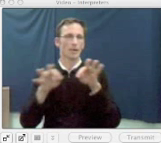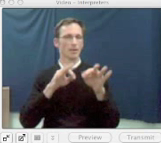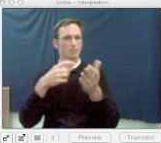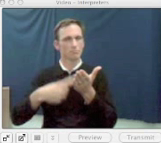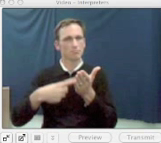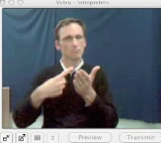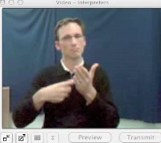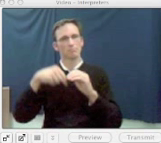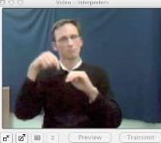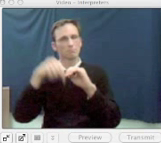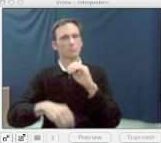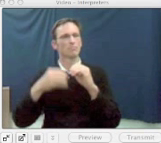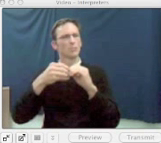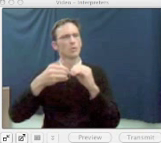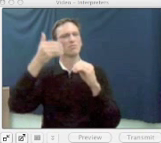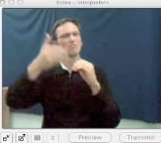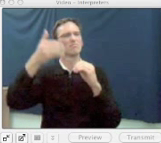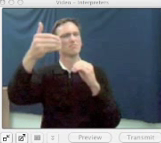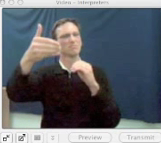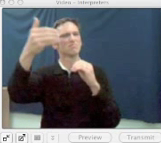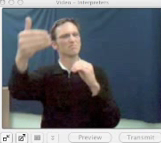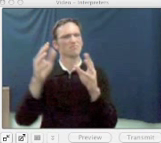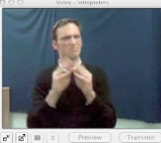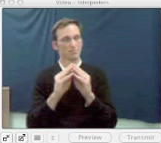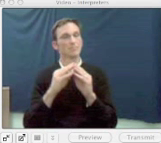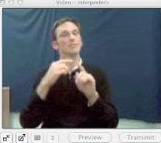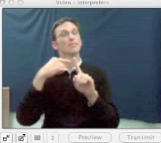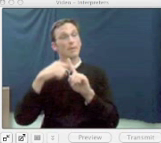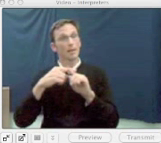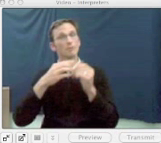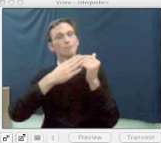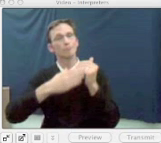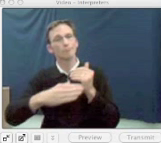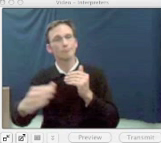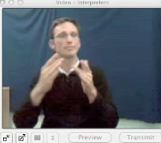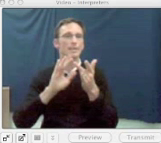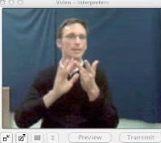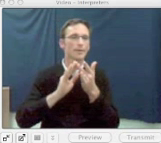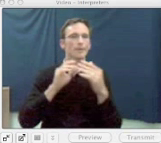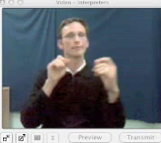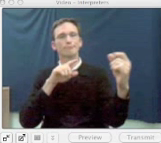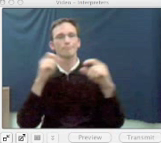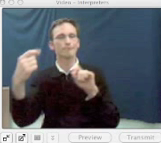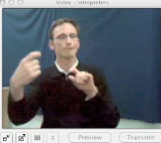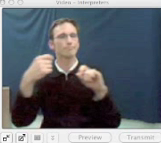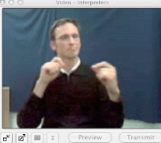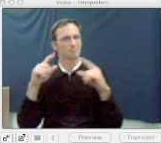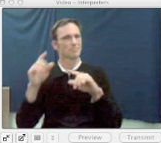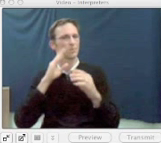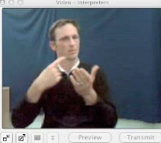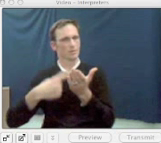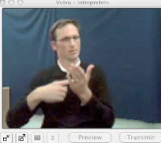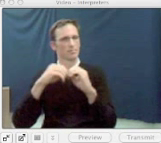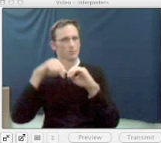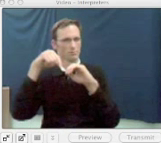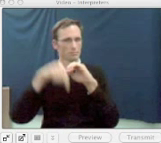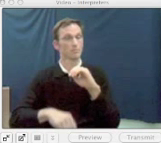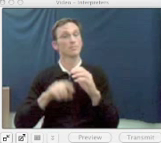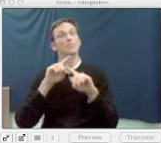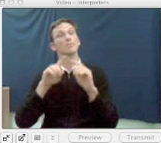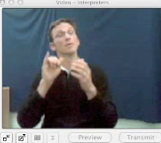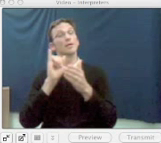in other lectures, but also in online activities. But basically, the construct here is to